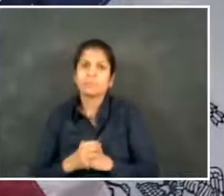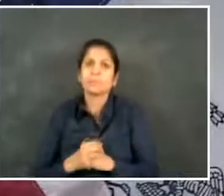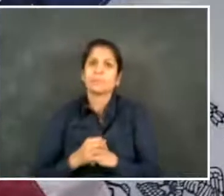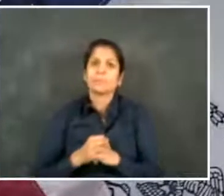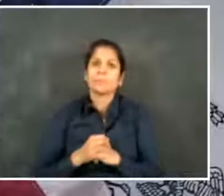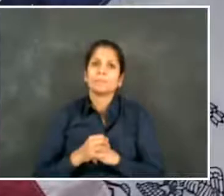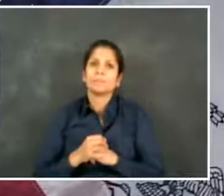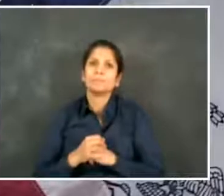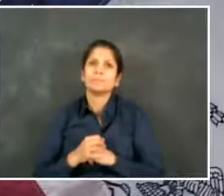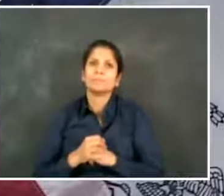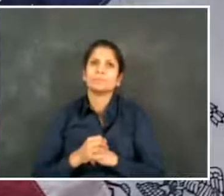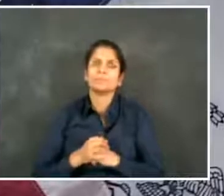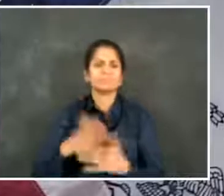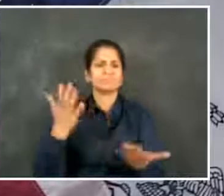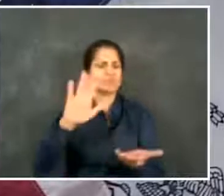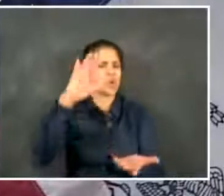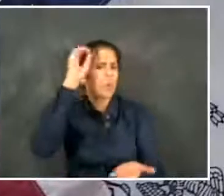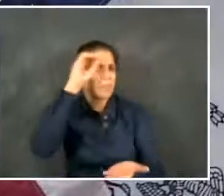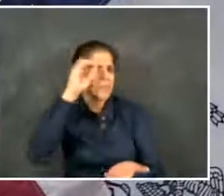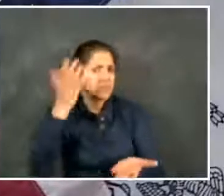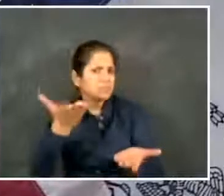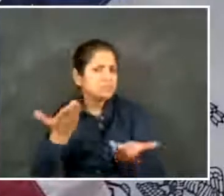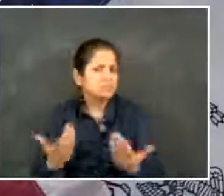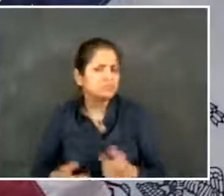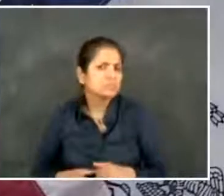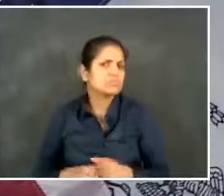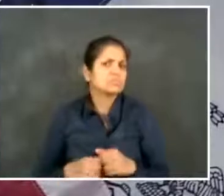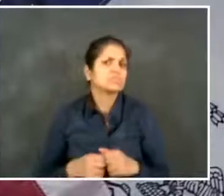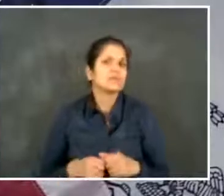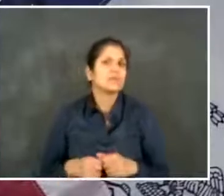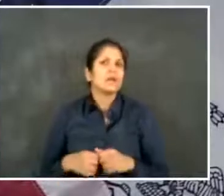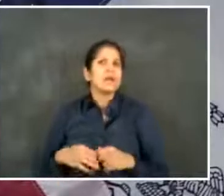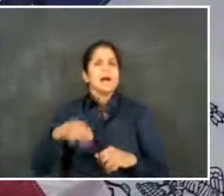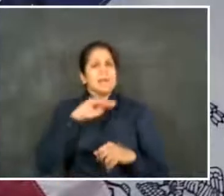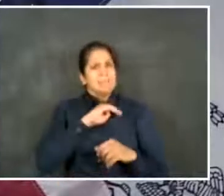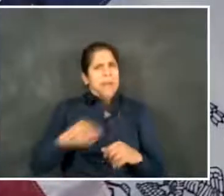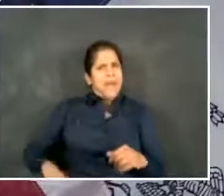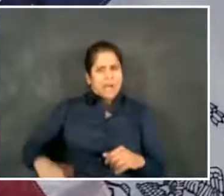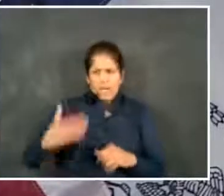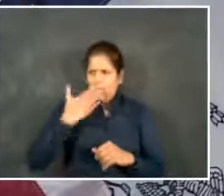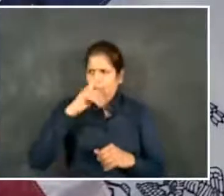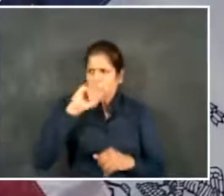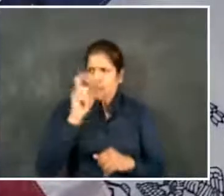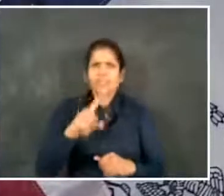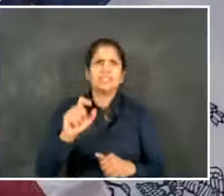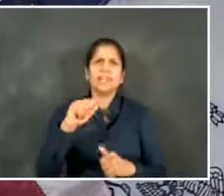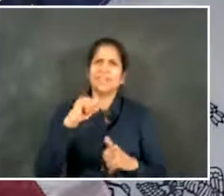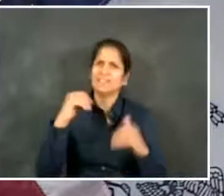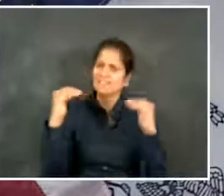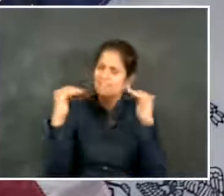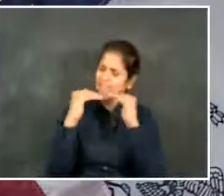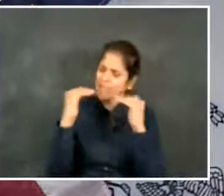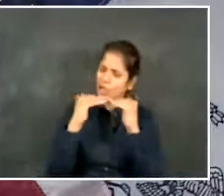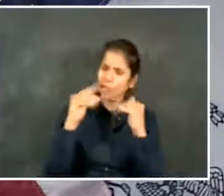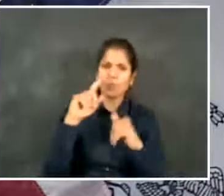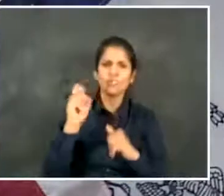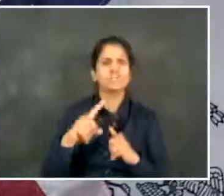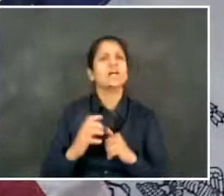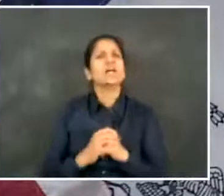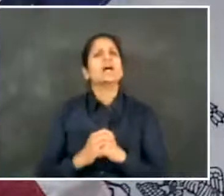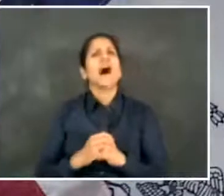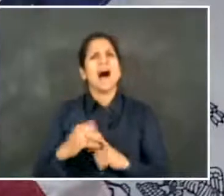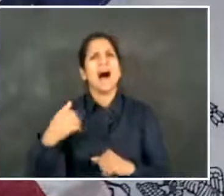Deborah Lee, it's a very fair question, and a question I've heard from a number of elected officials, but I'm going to have